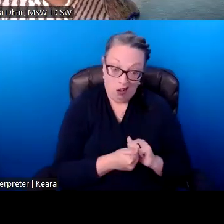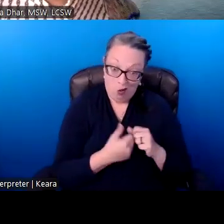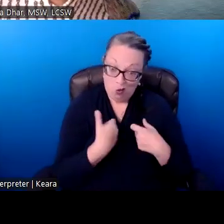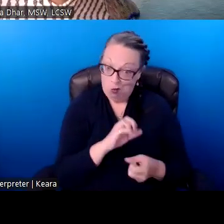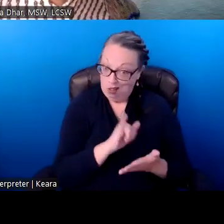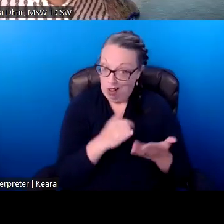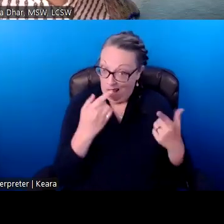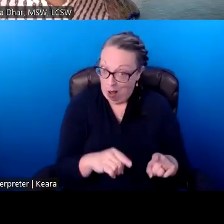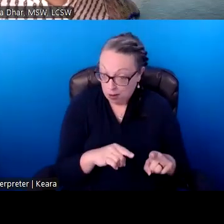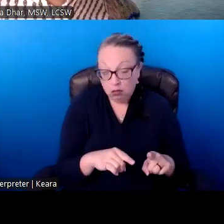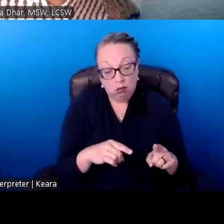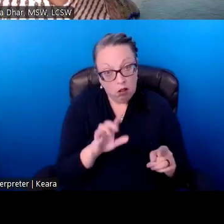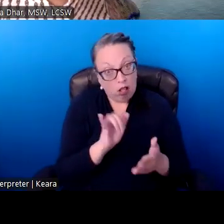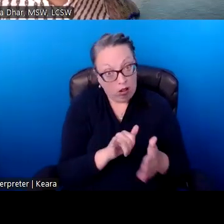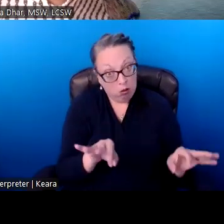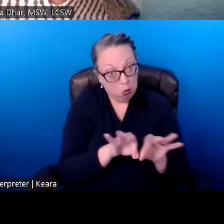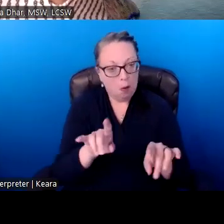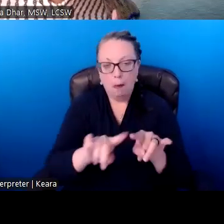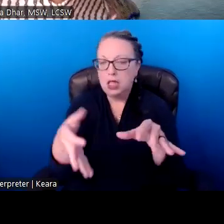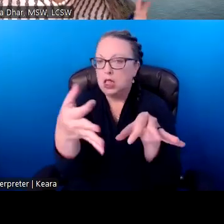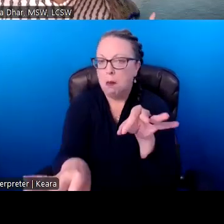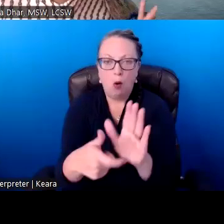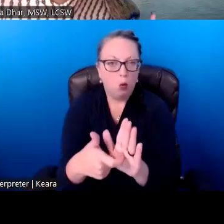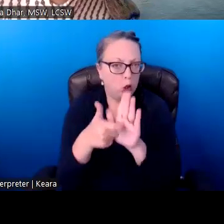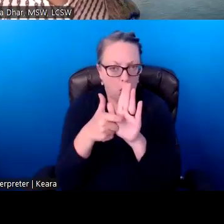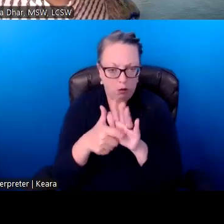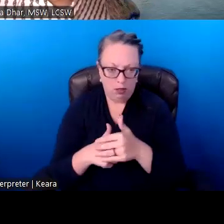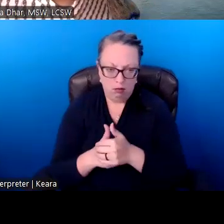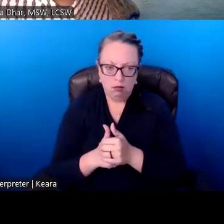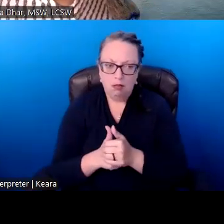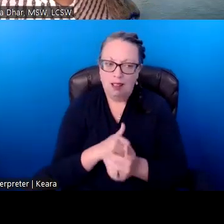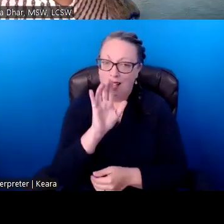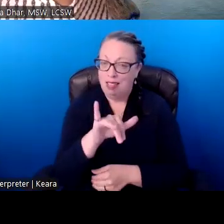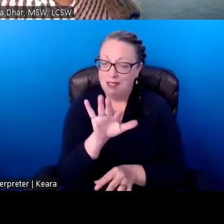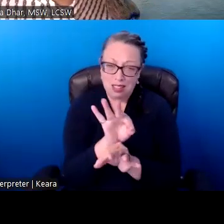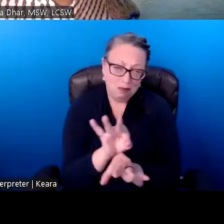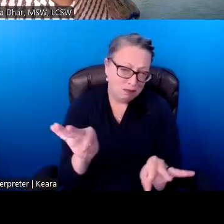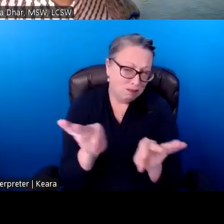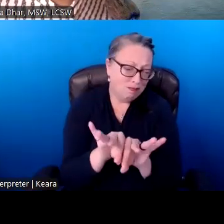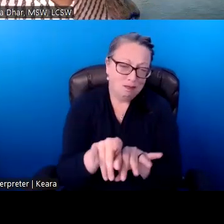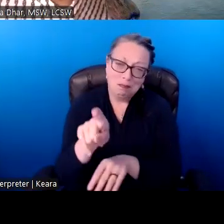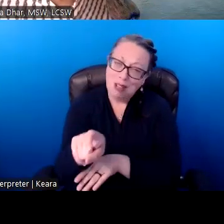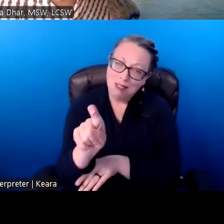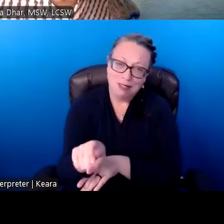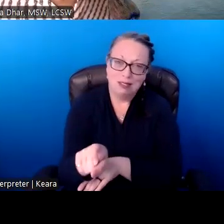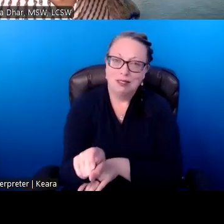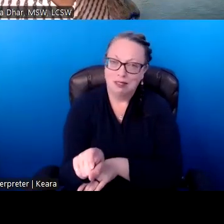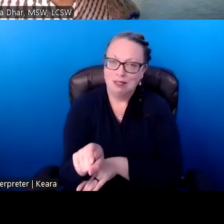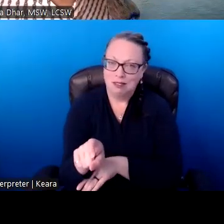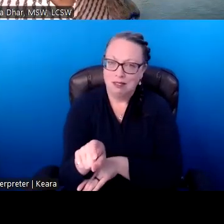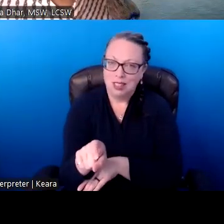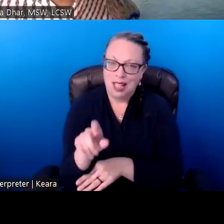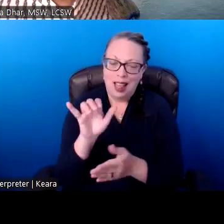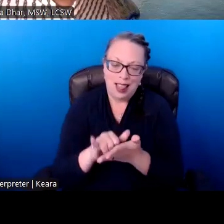your state, but that's a simple mandate. And this is an imperative which the demography is